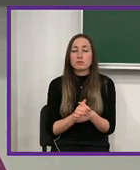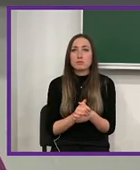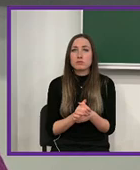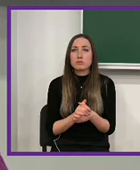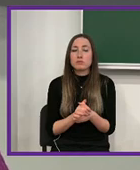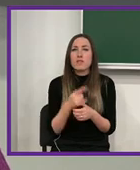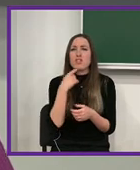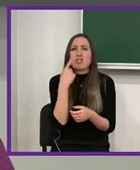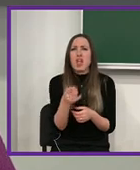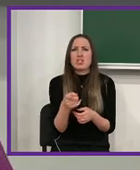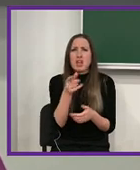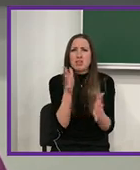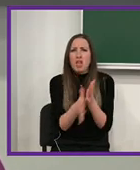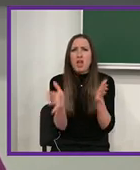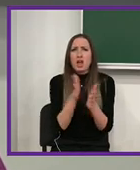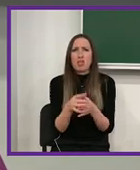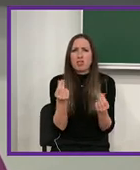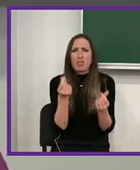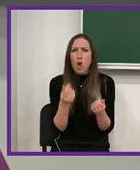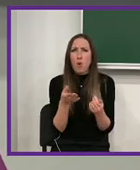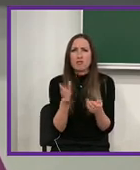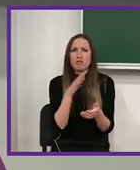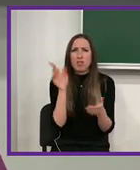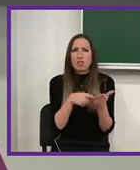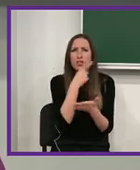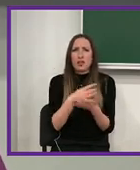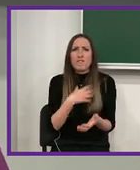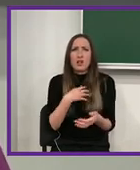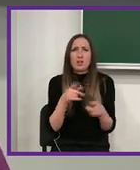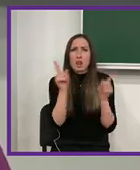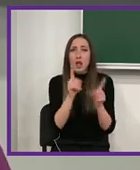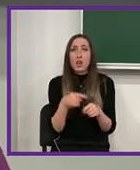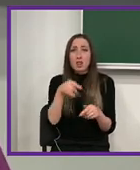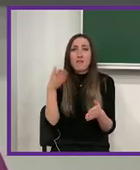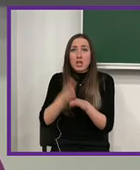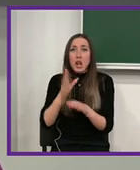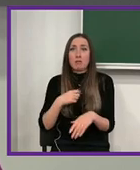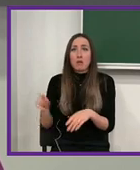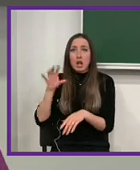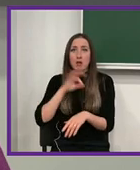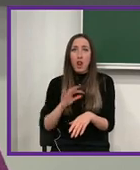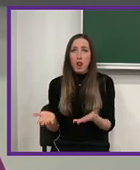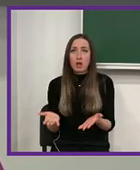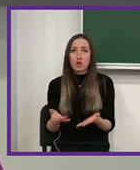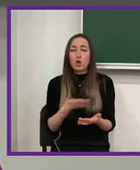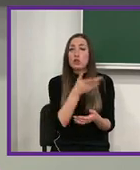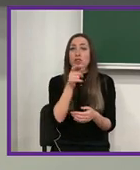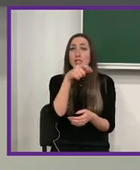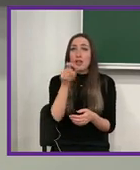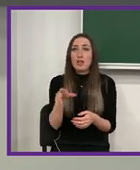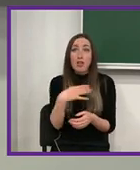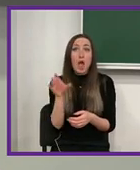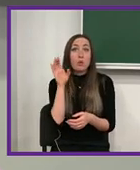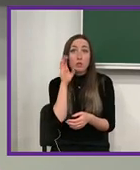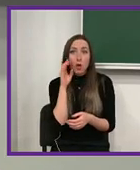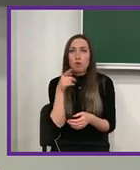raise. So unless you engage people, you just might not know what they want, what they need. You might not have the opportunity to explain why you